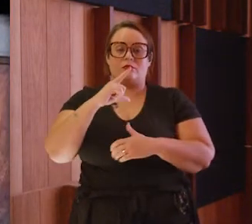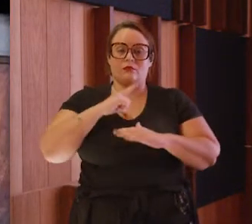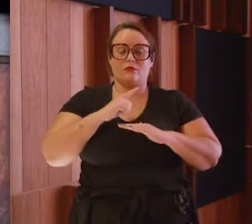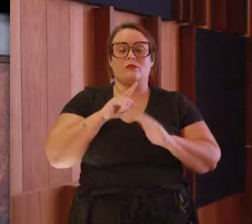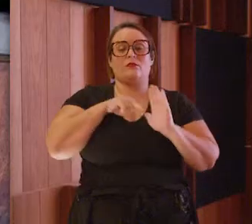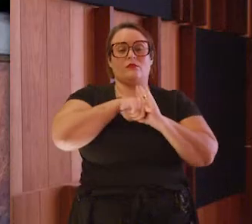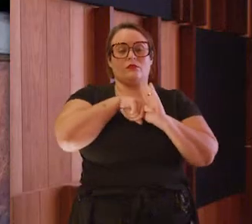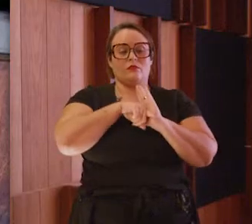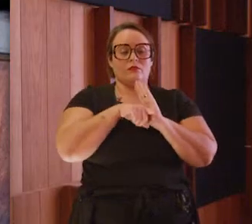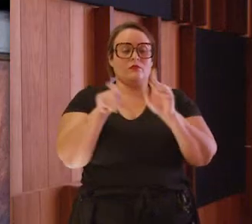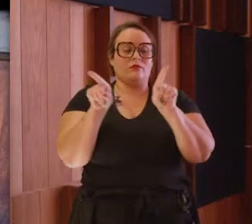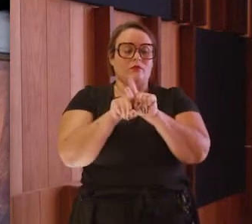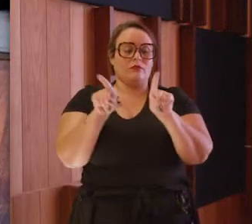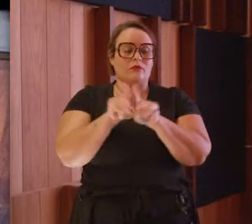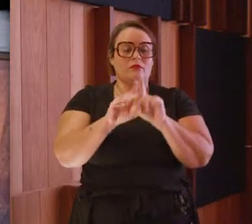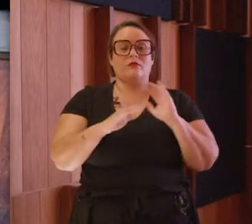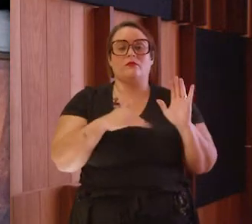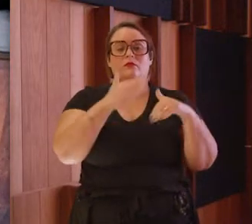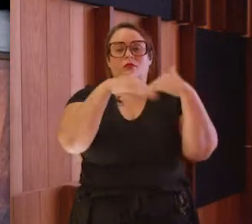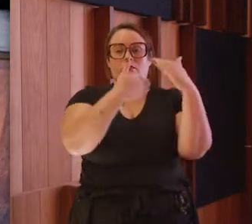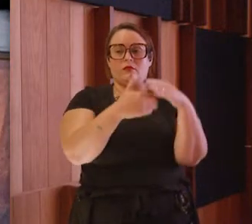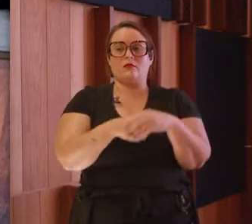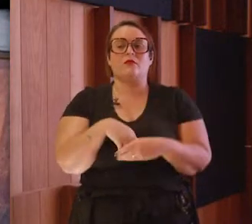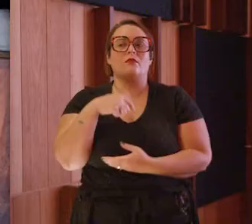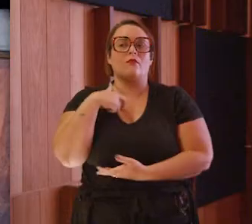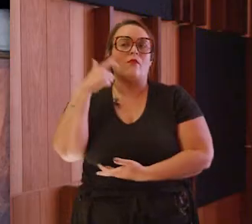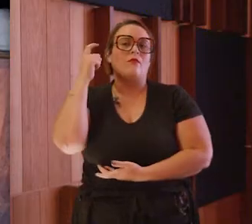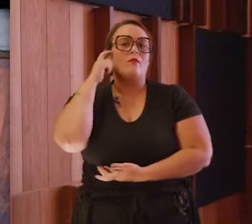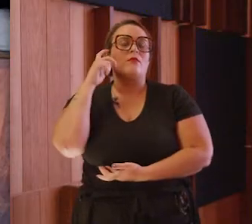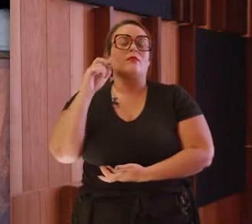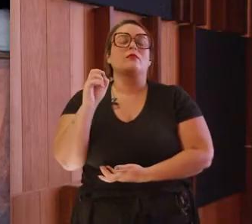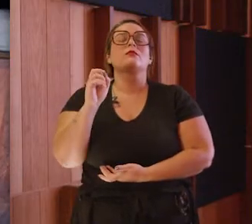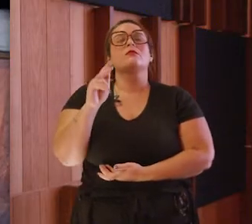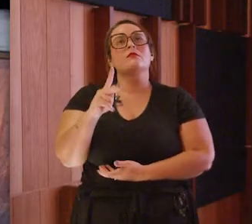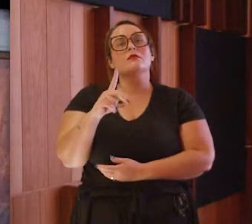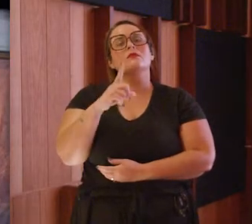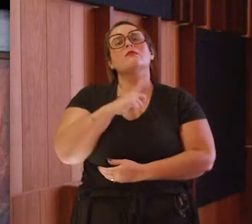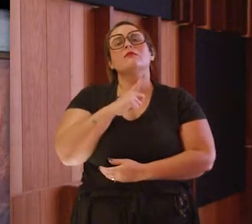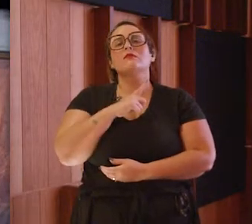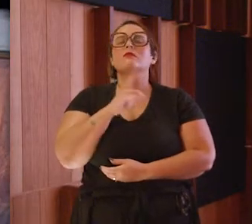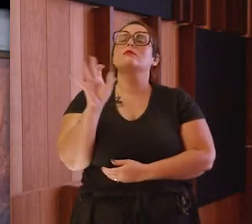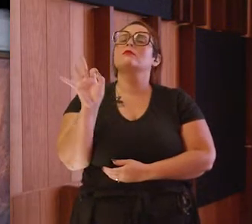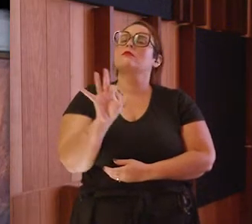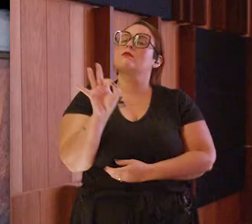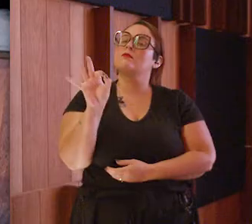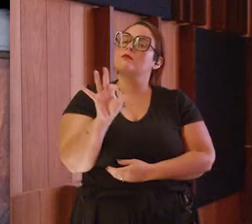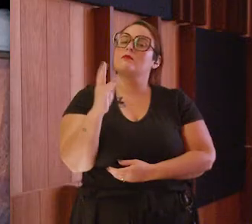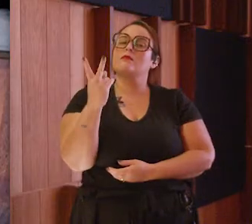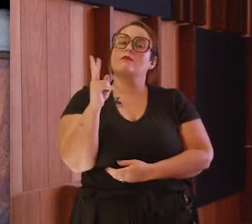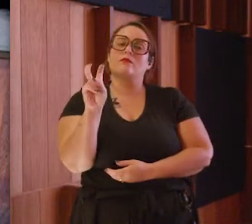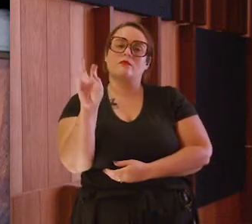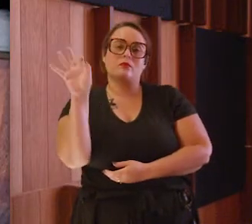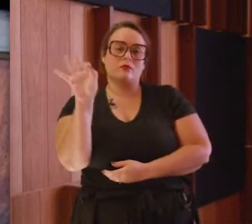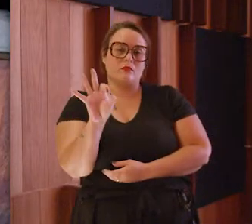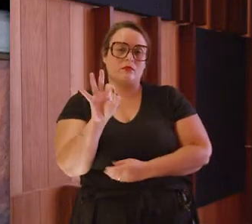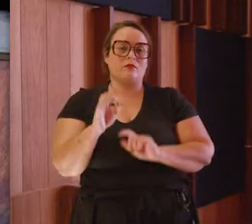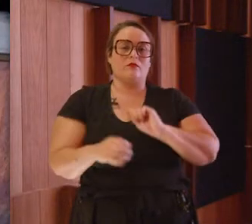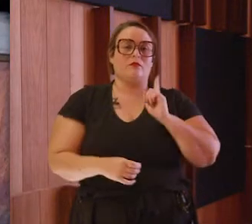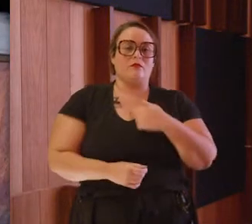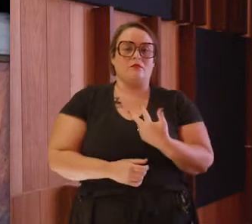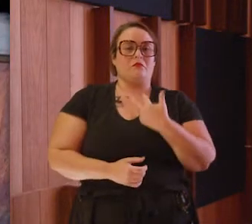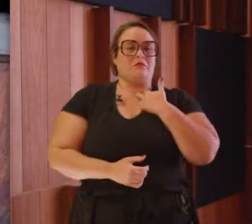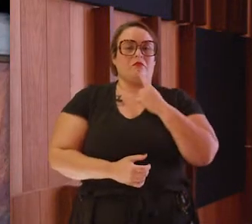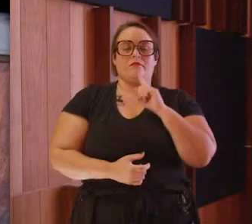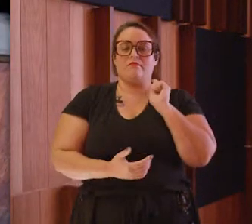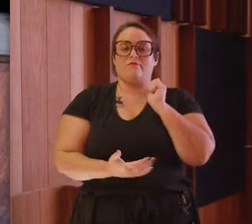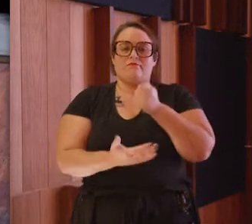most of us would think that, well, it's a 25% rate. That's not below 15. There shouldn't be any top-up tax. But that may not be the